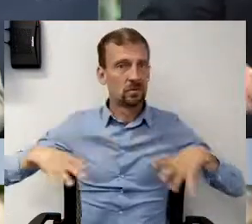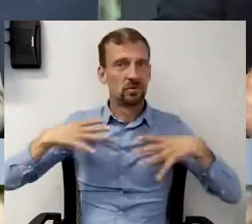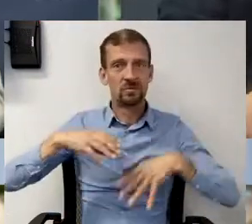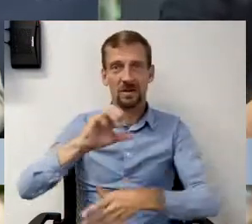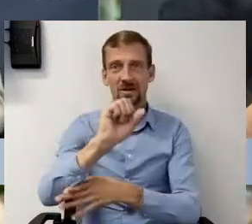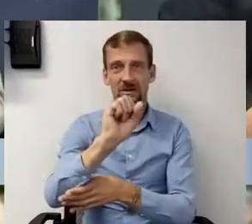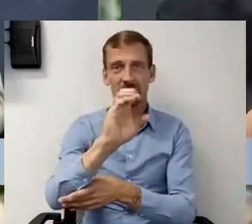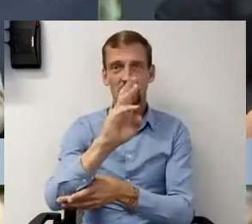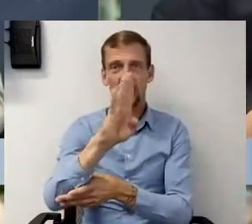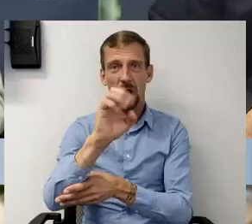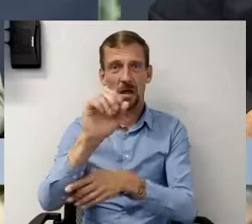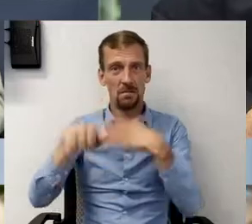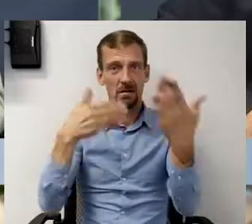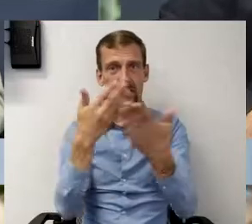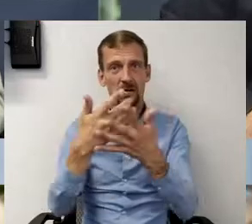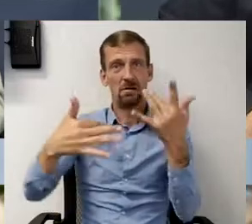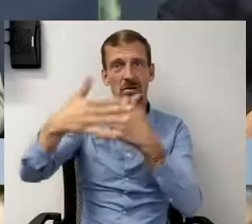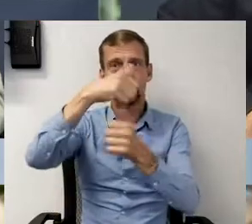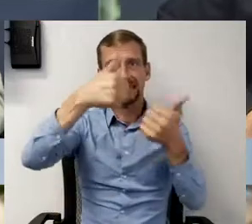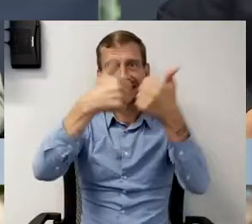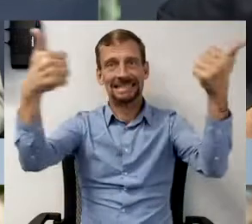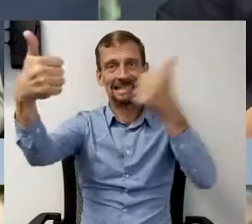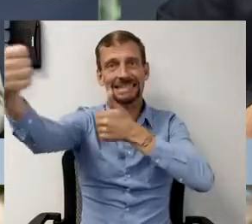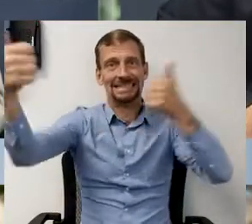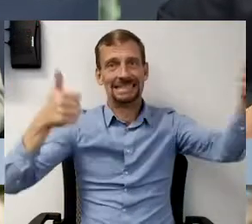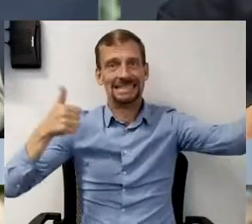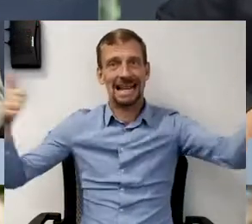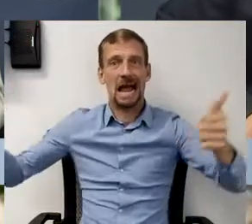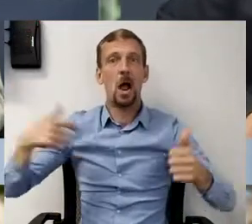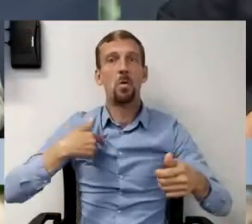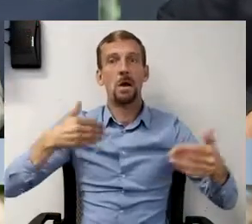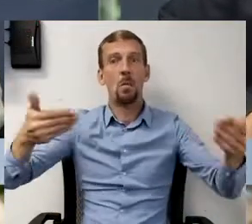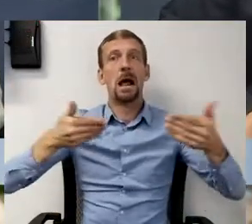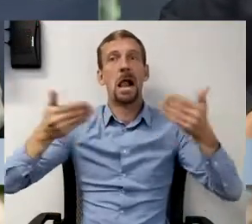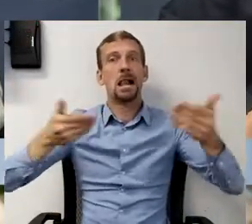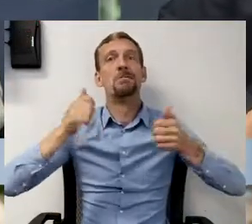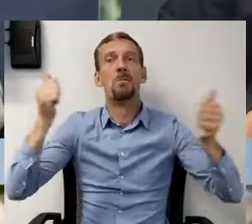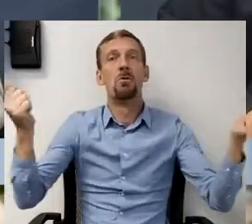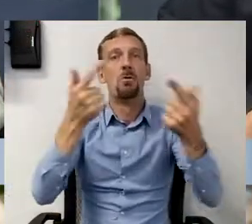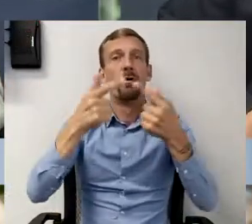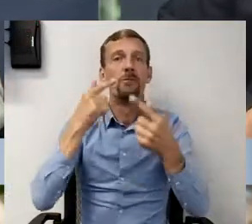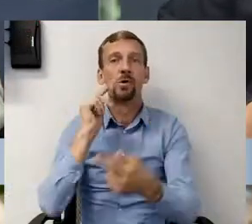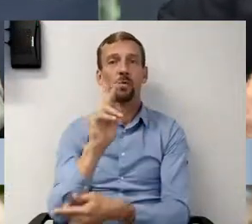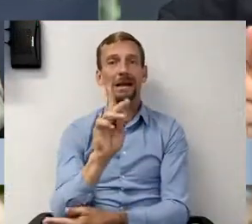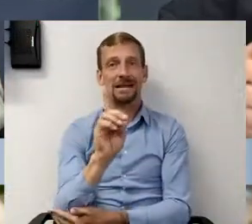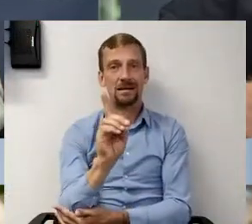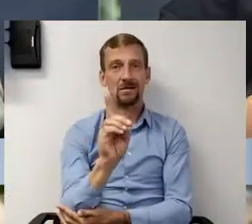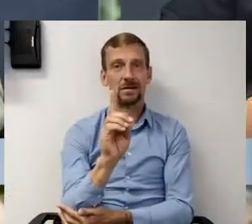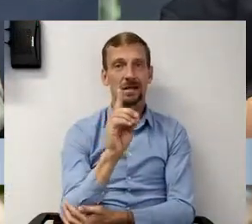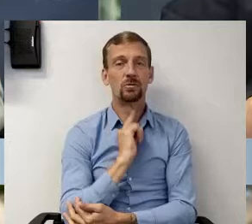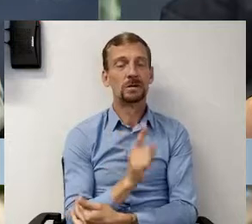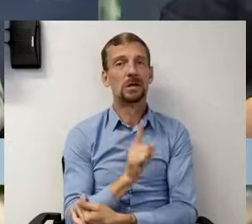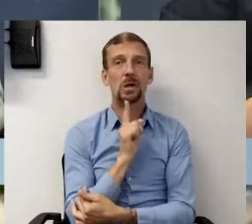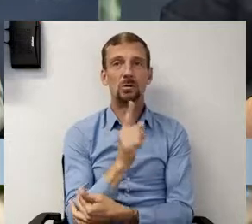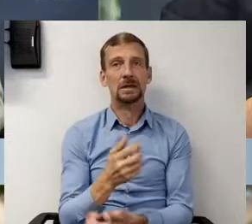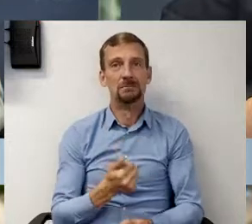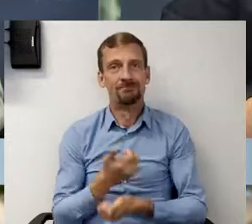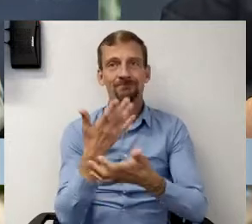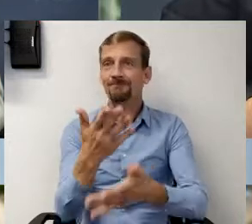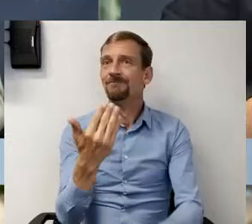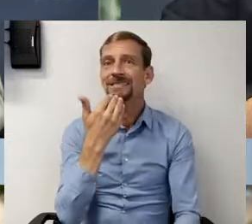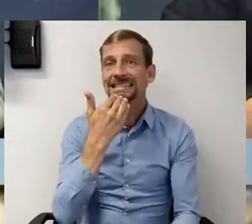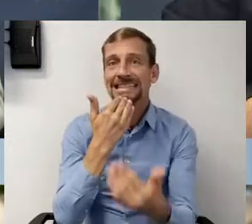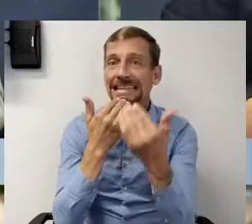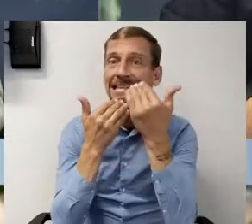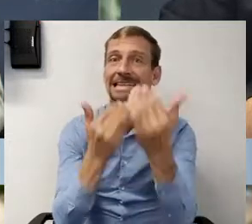all socially distanced, but we welcomed them to Kaweah Delta, expressed our deepest appreciation